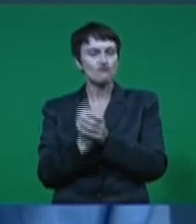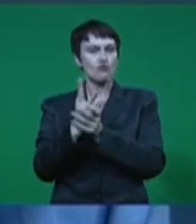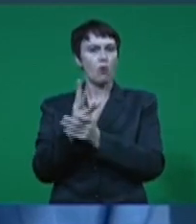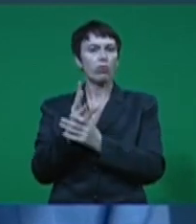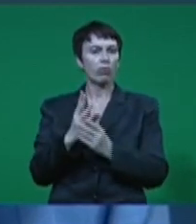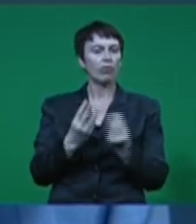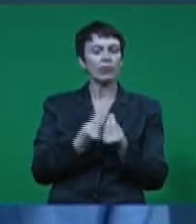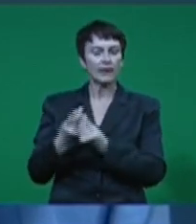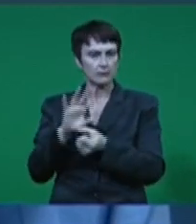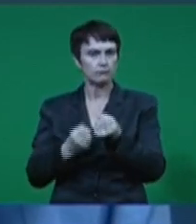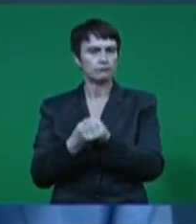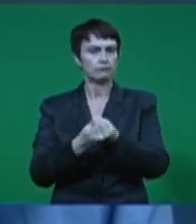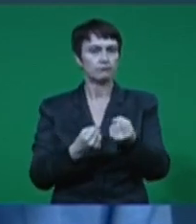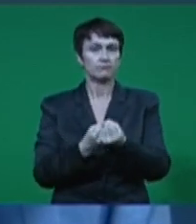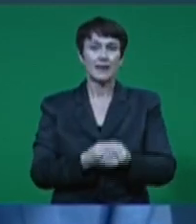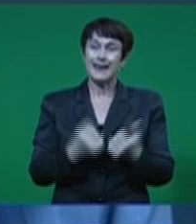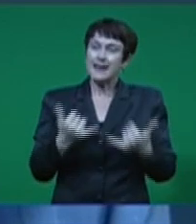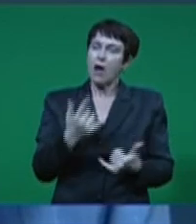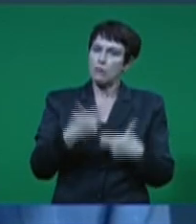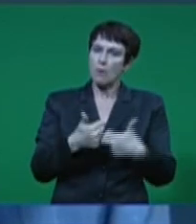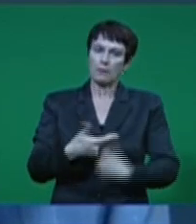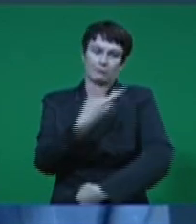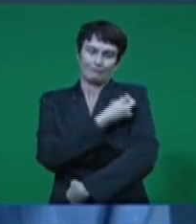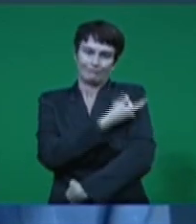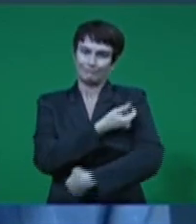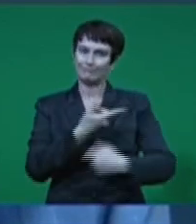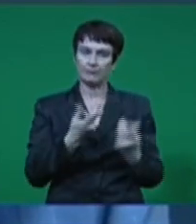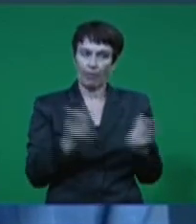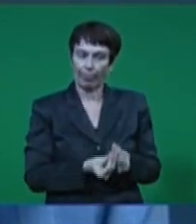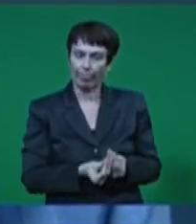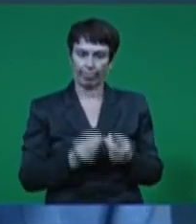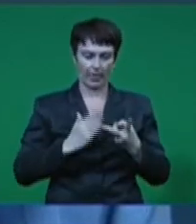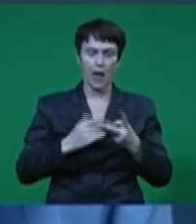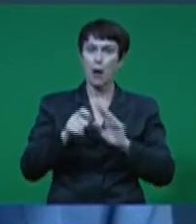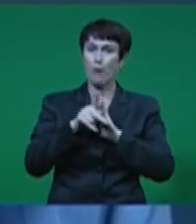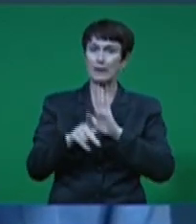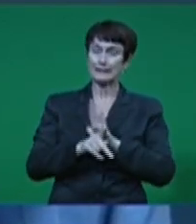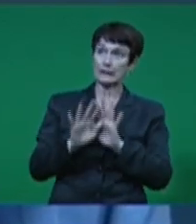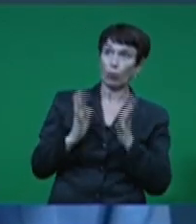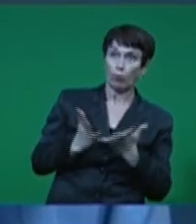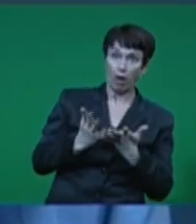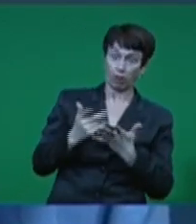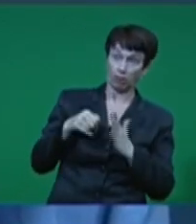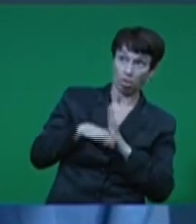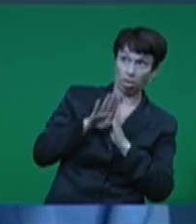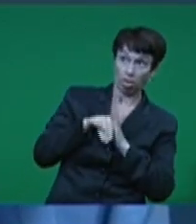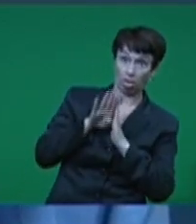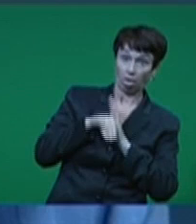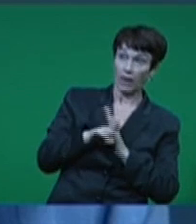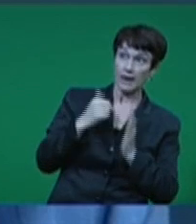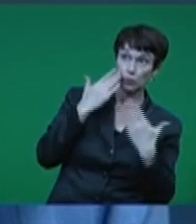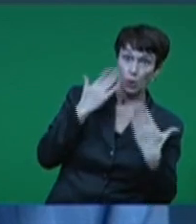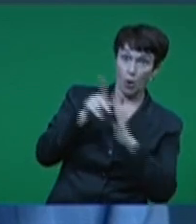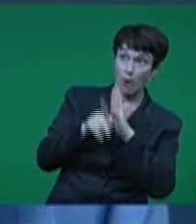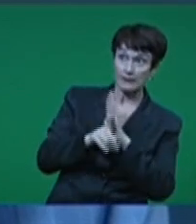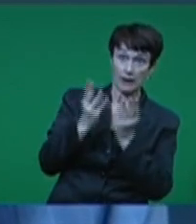on vaccinations, limited energy supply, and policy uncertainty continue to pose downside risks